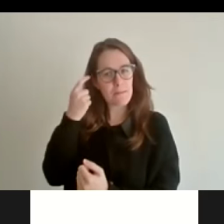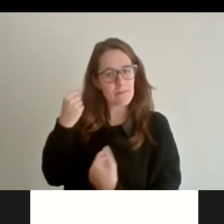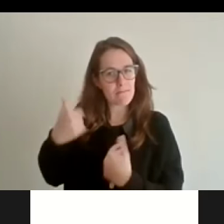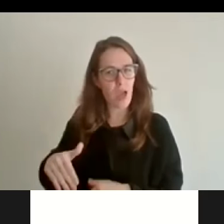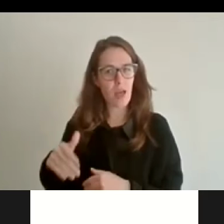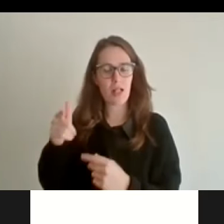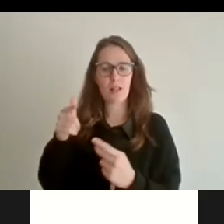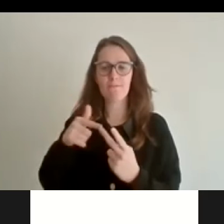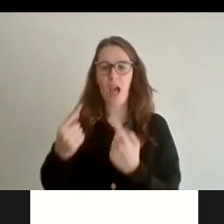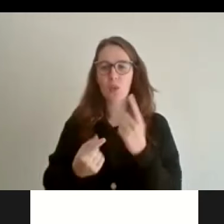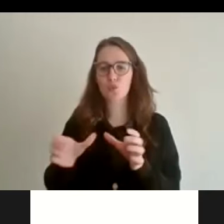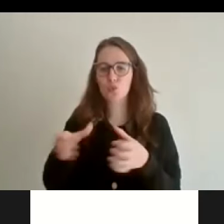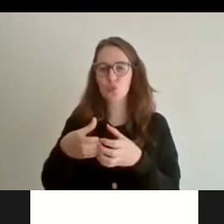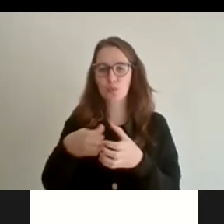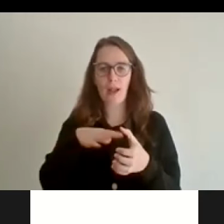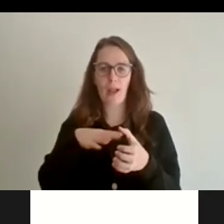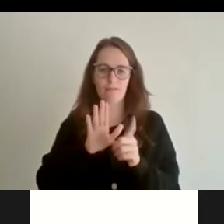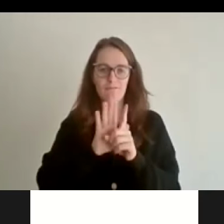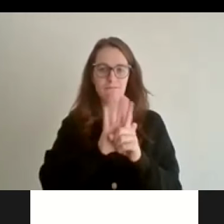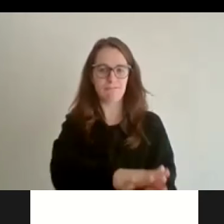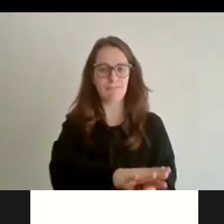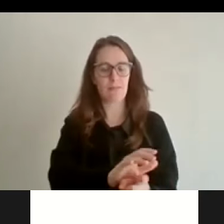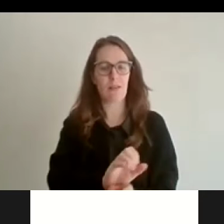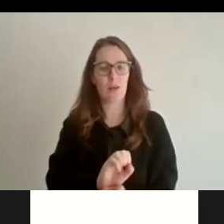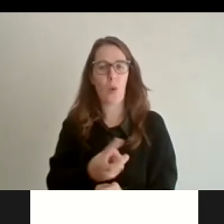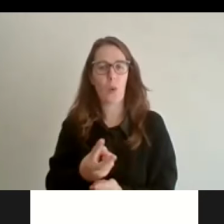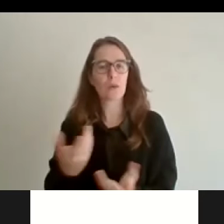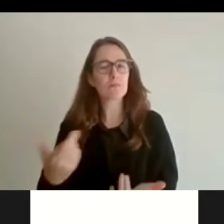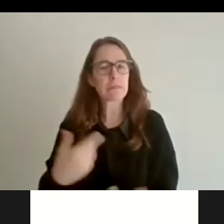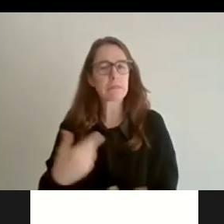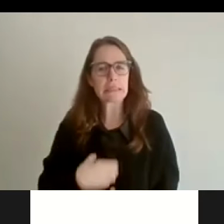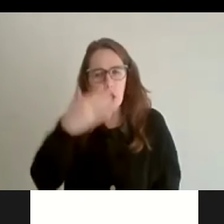some groups will continue facing unequal treatment?